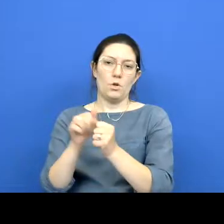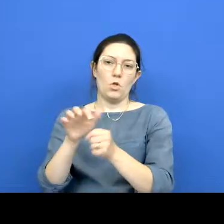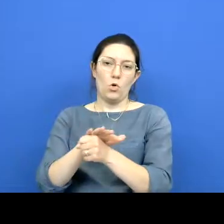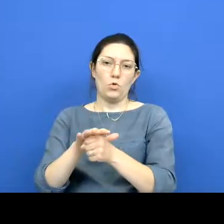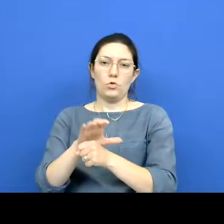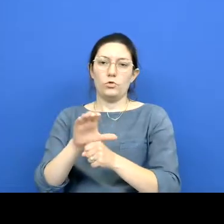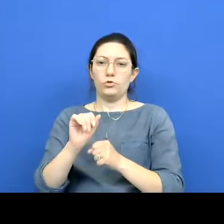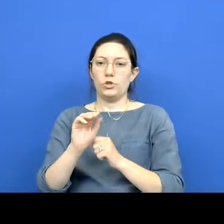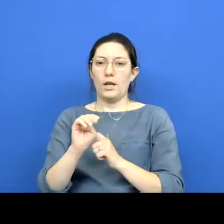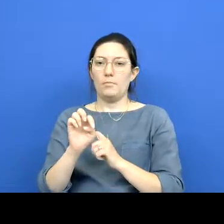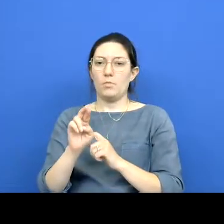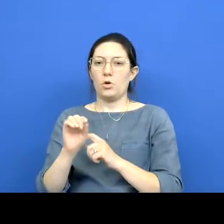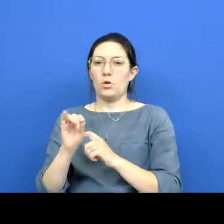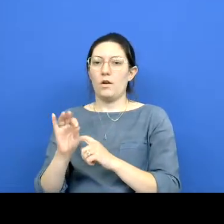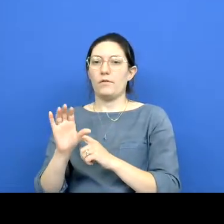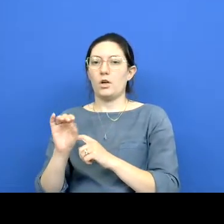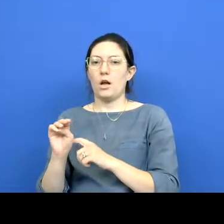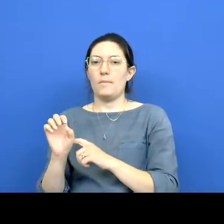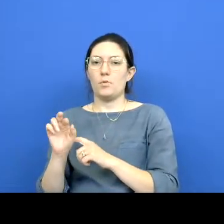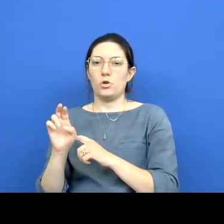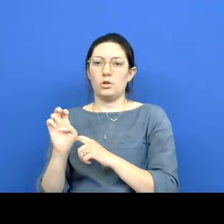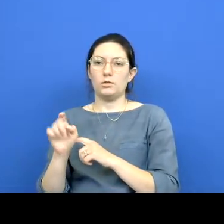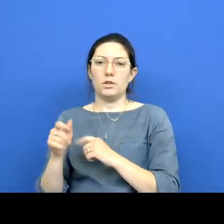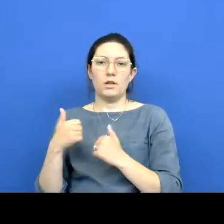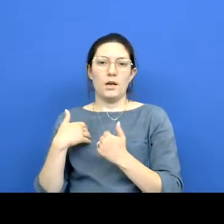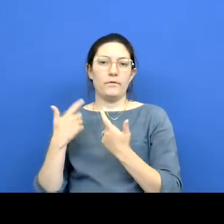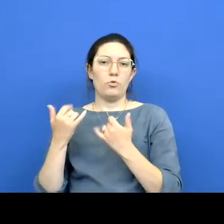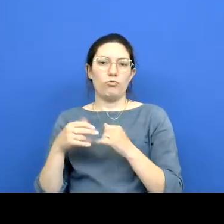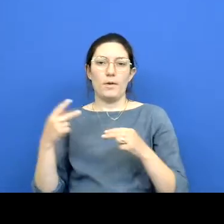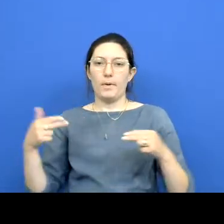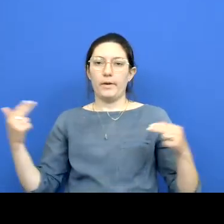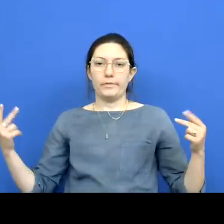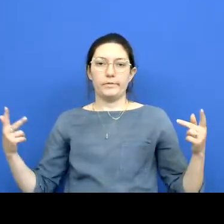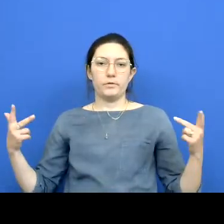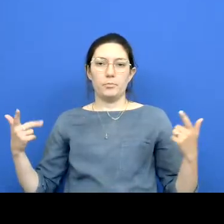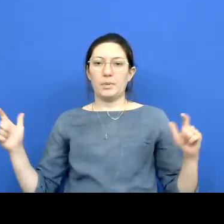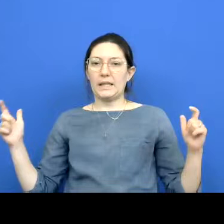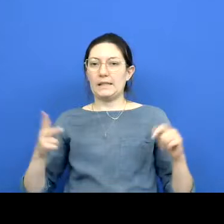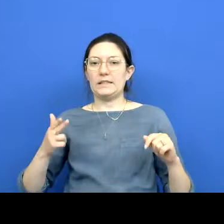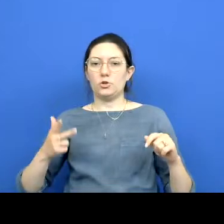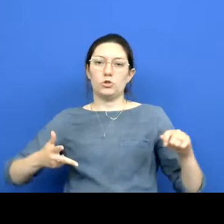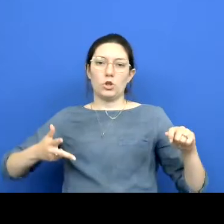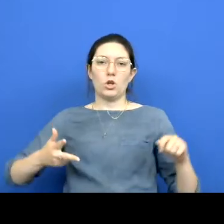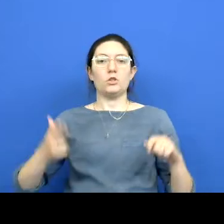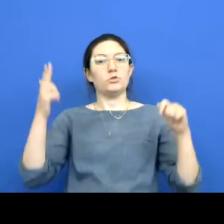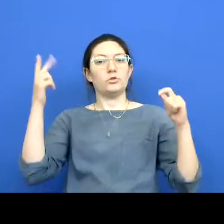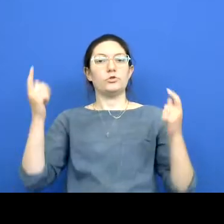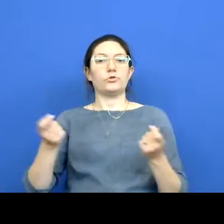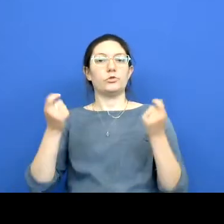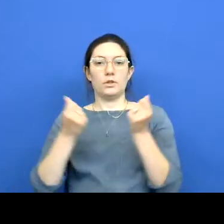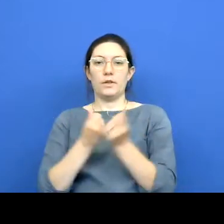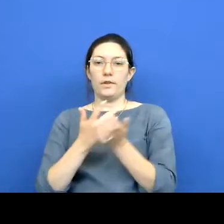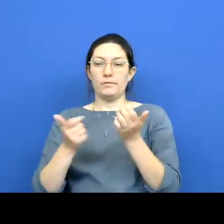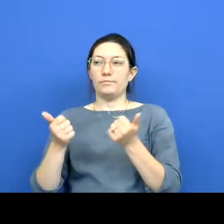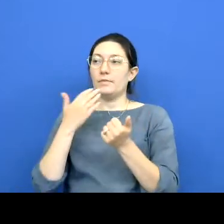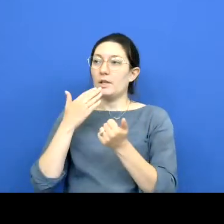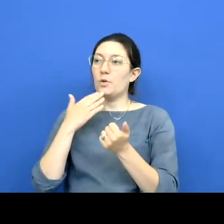of Commerce. They have ribbon cutting, the giant scissors, the whole 9 yards. So Thank you. you bet. Thank